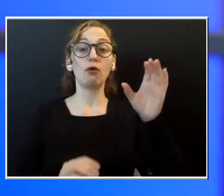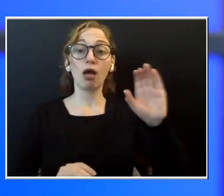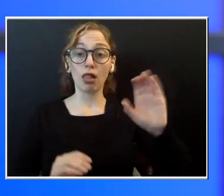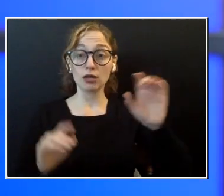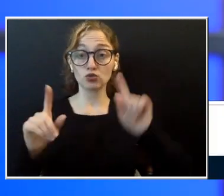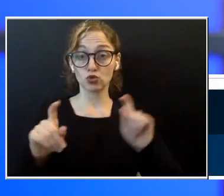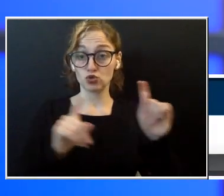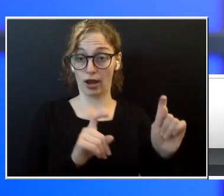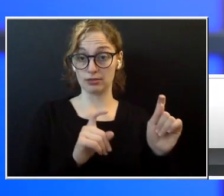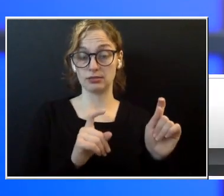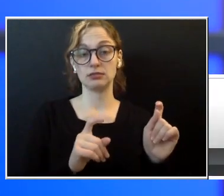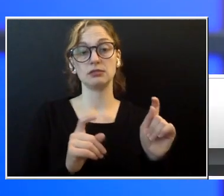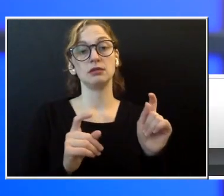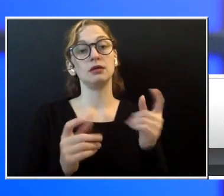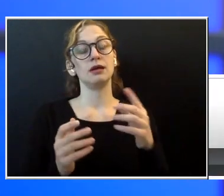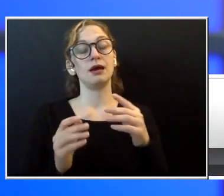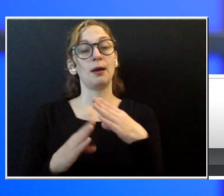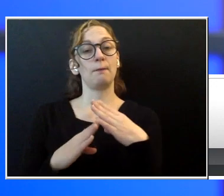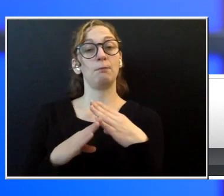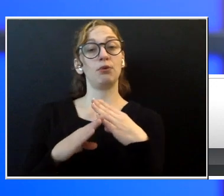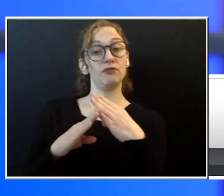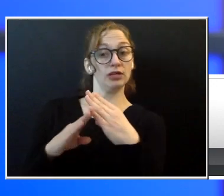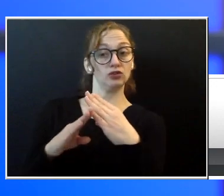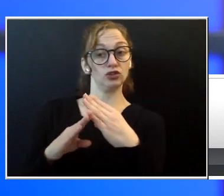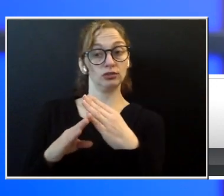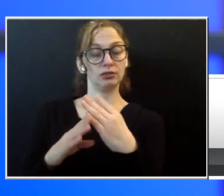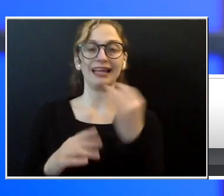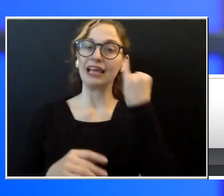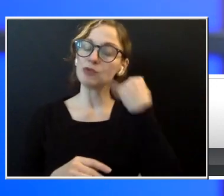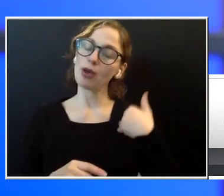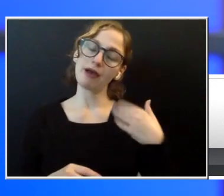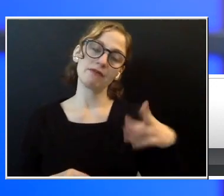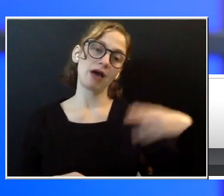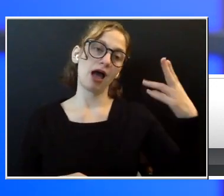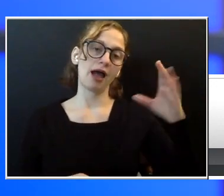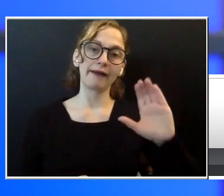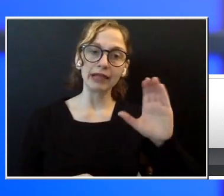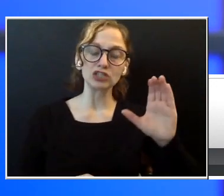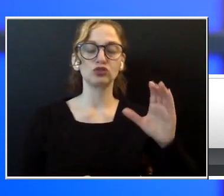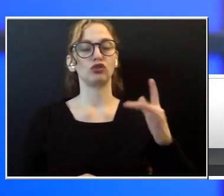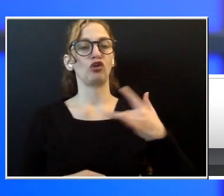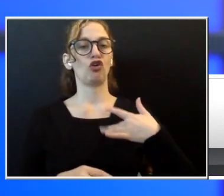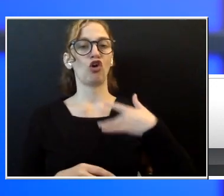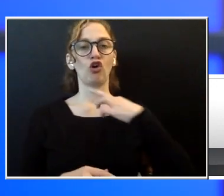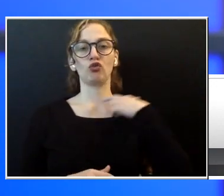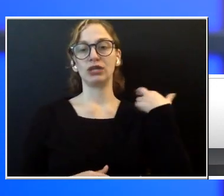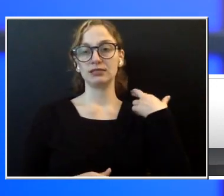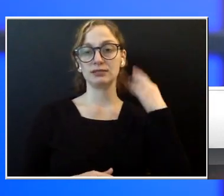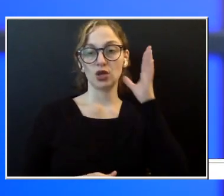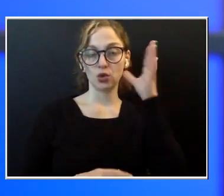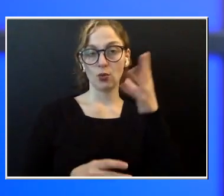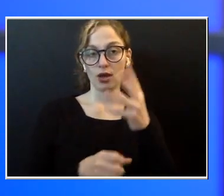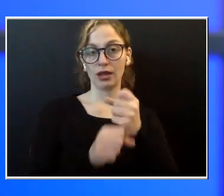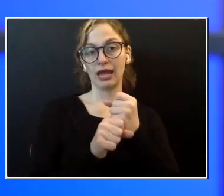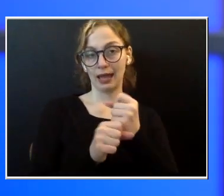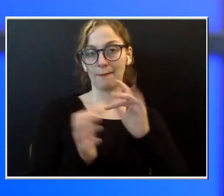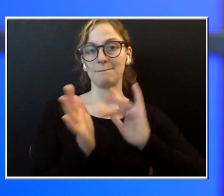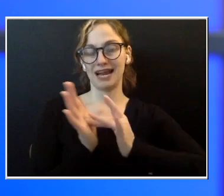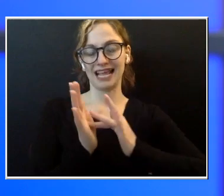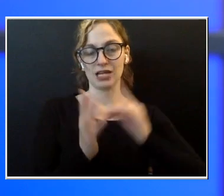a prevention, right? You have a high cholesterol, you have heart risk, you will get medications to lower cholesterol. That's a